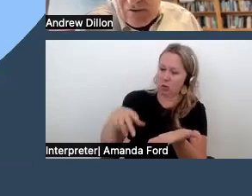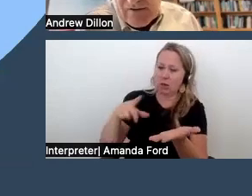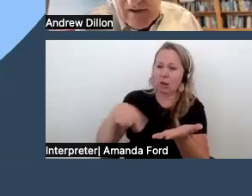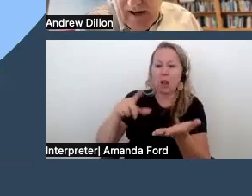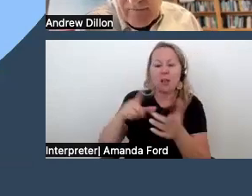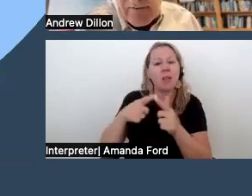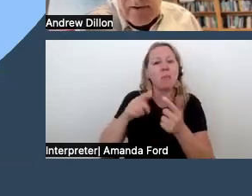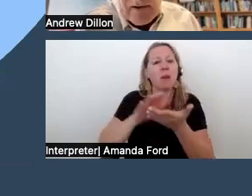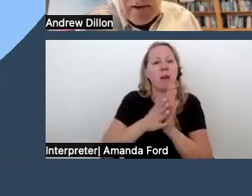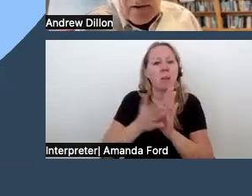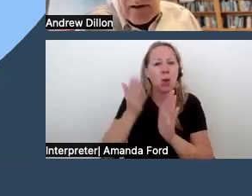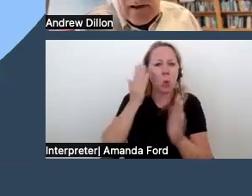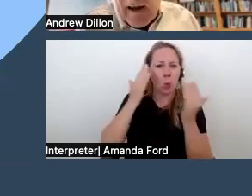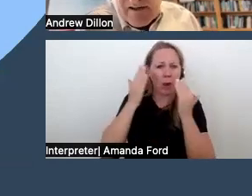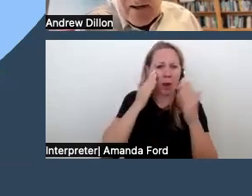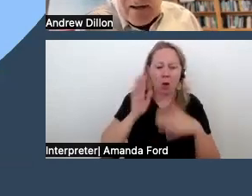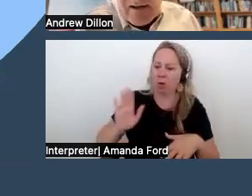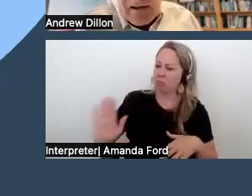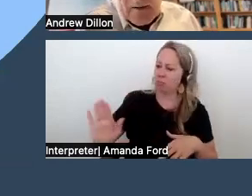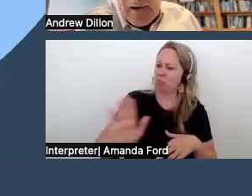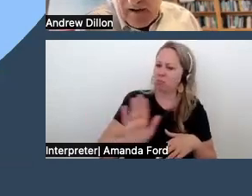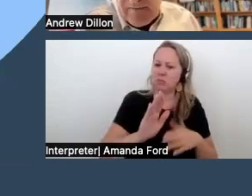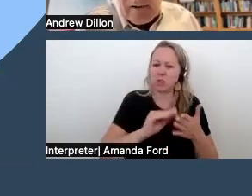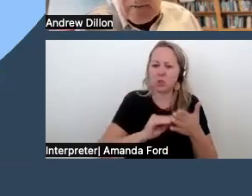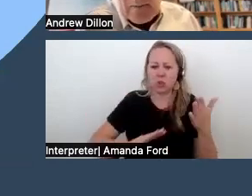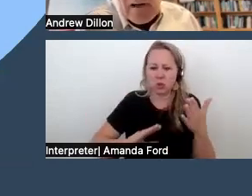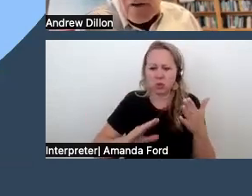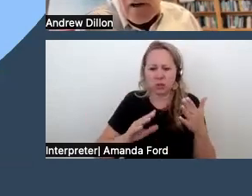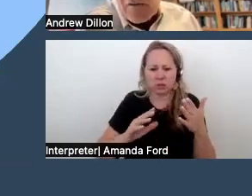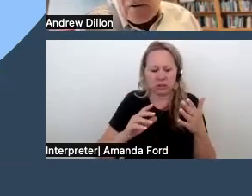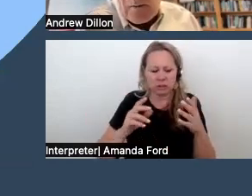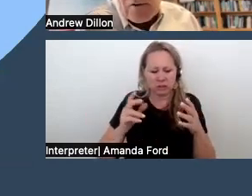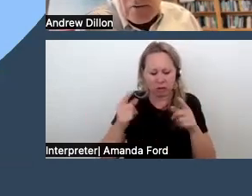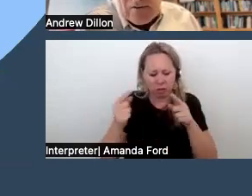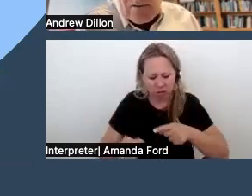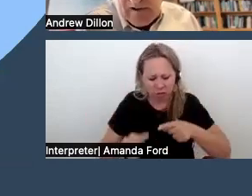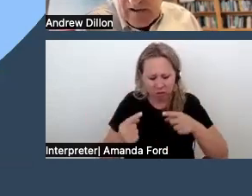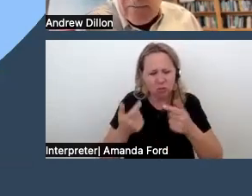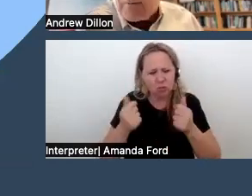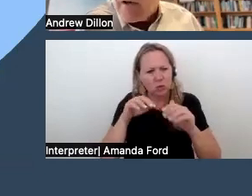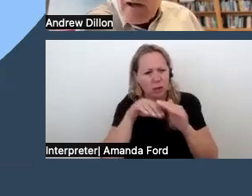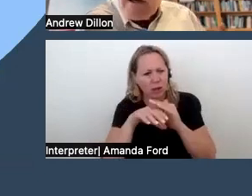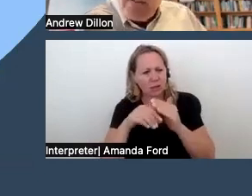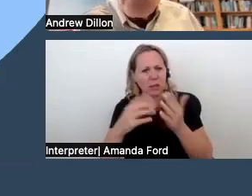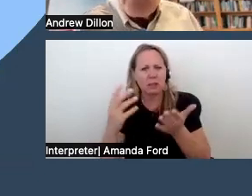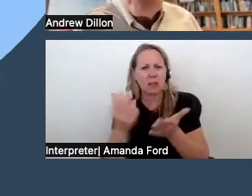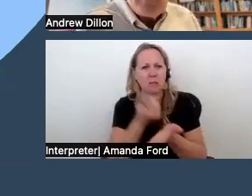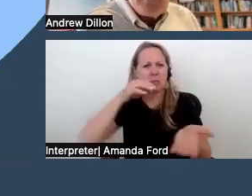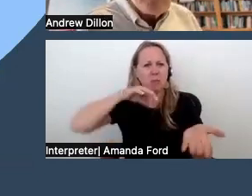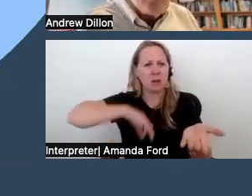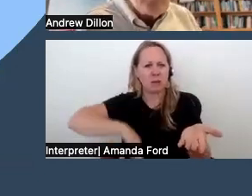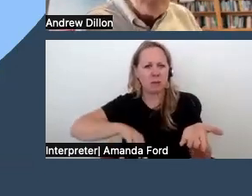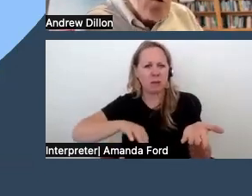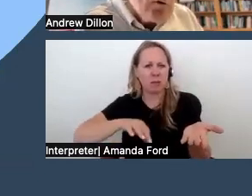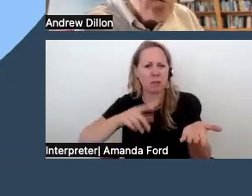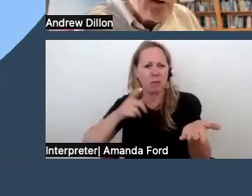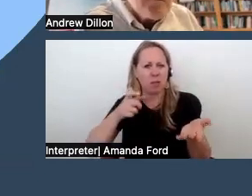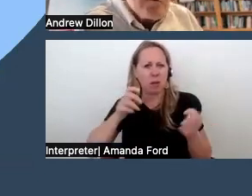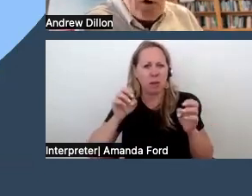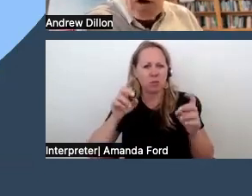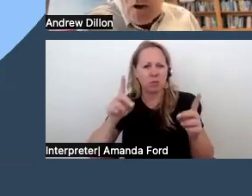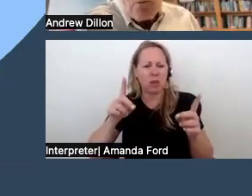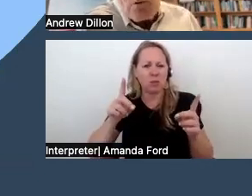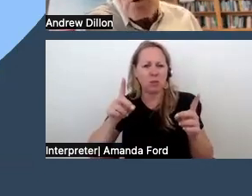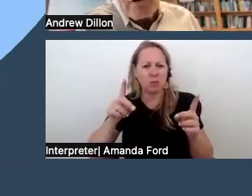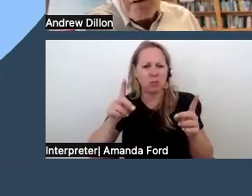many students have in accessing and benefiting from the educational opportunities we give them has made me realize that we all must